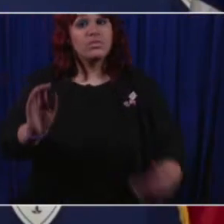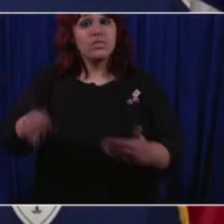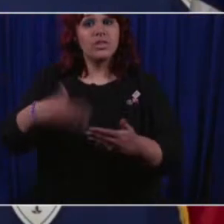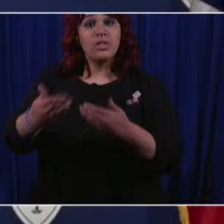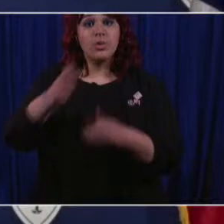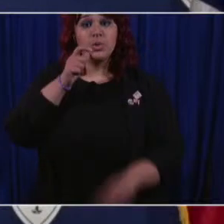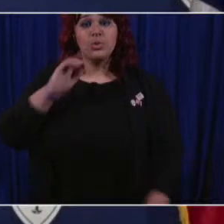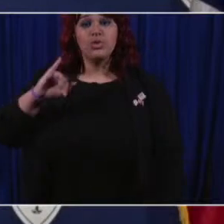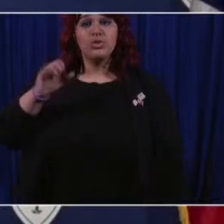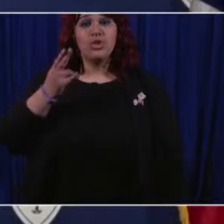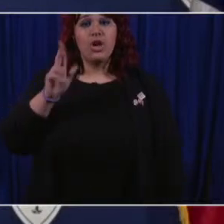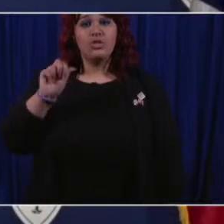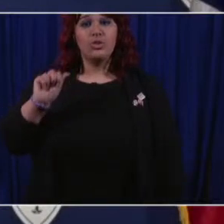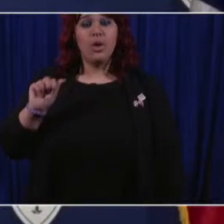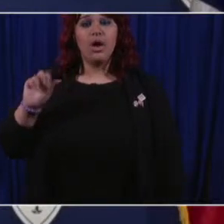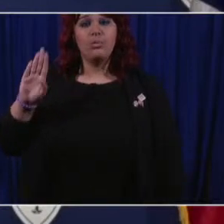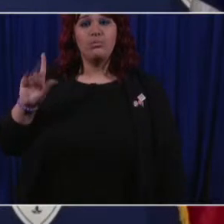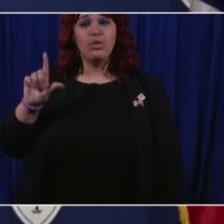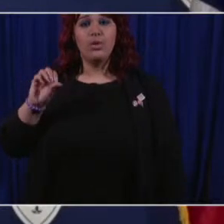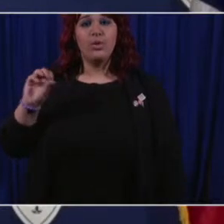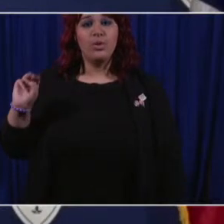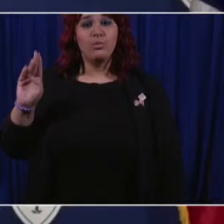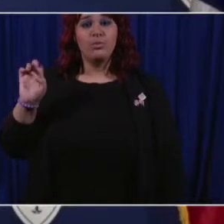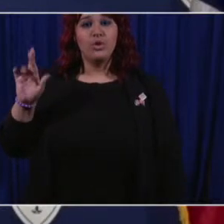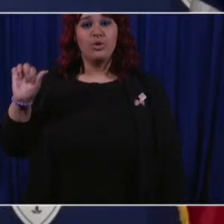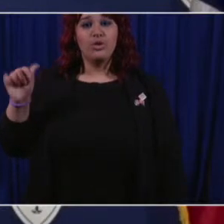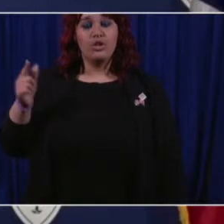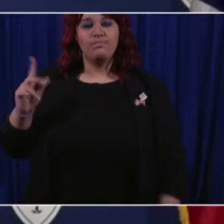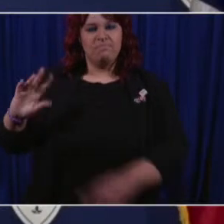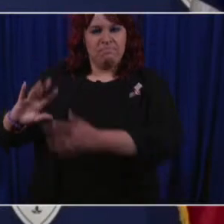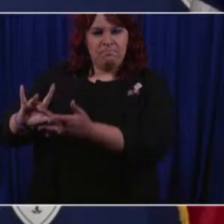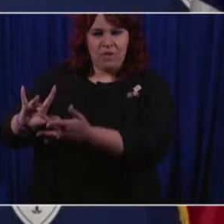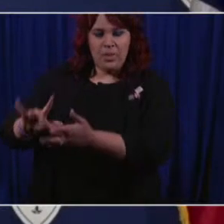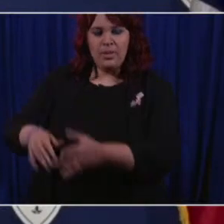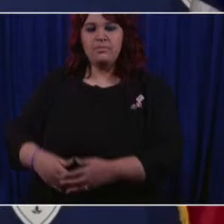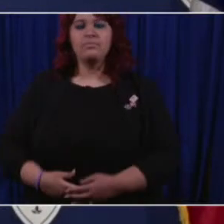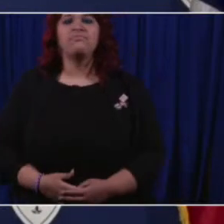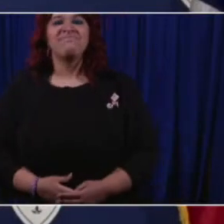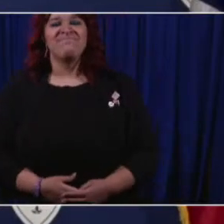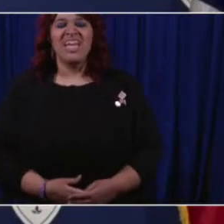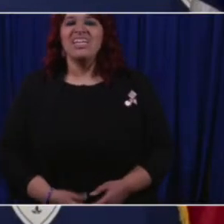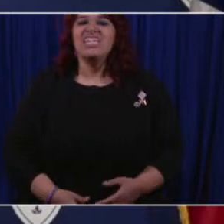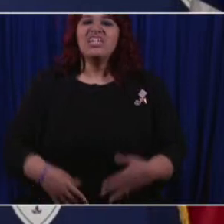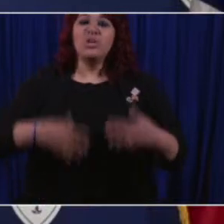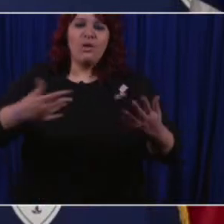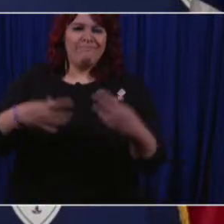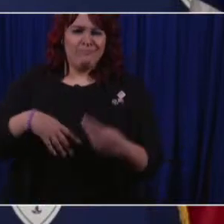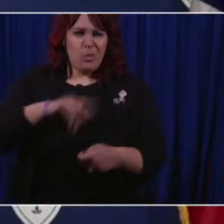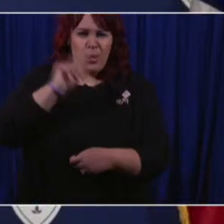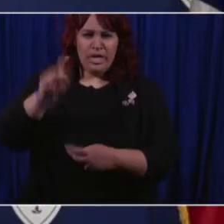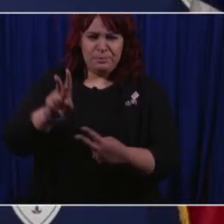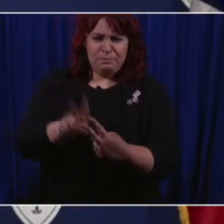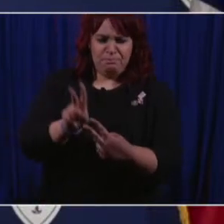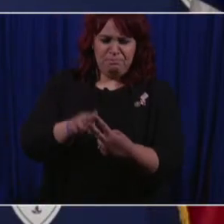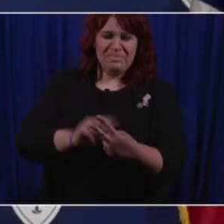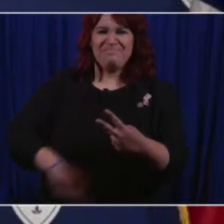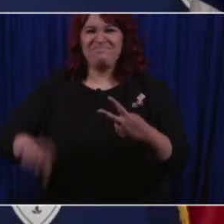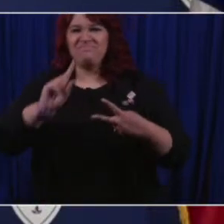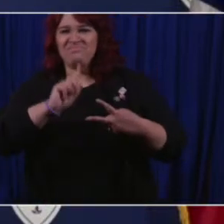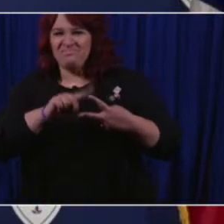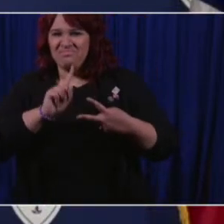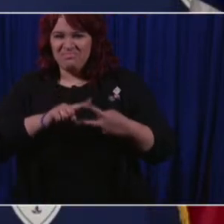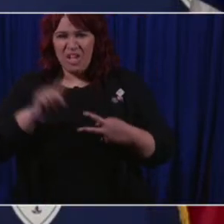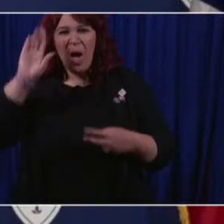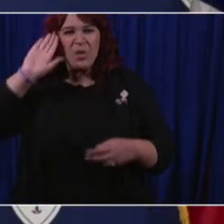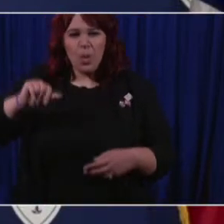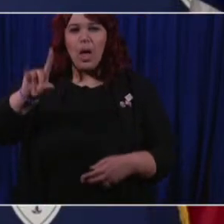First, certain people have asked about the 50 cases per 100,000 metric, but just wanted to get definitively, you're not going to move off of that